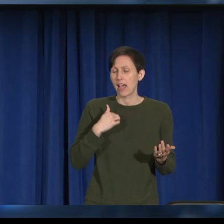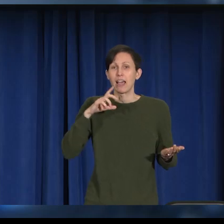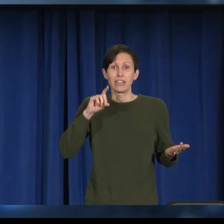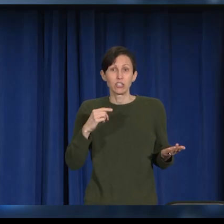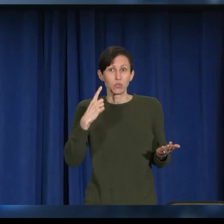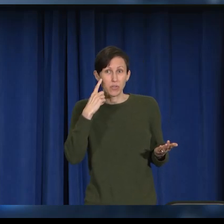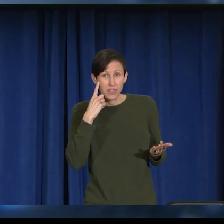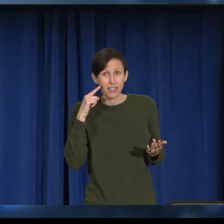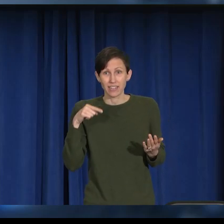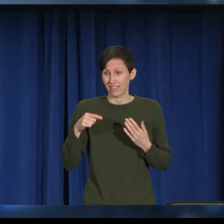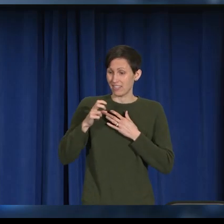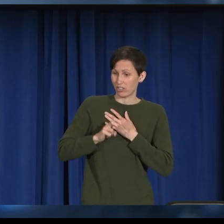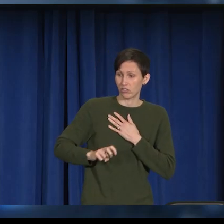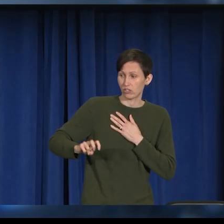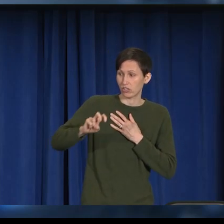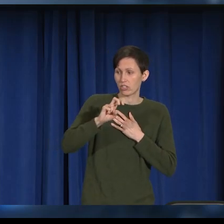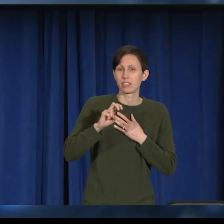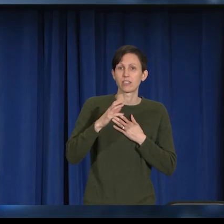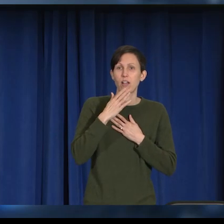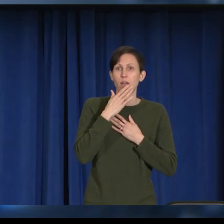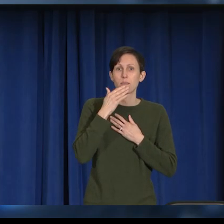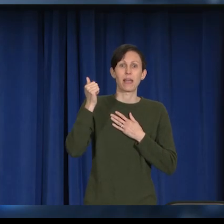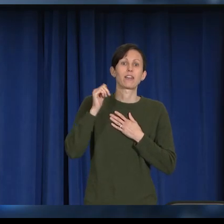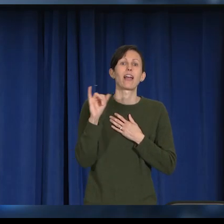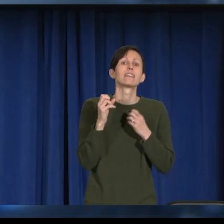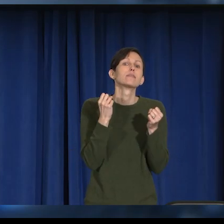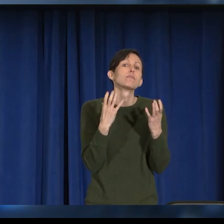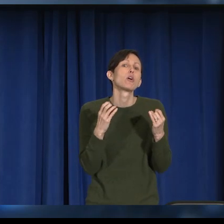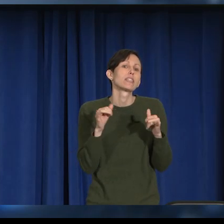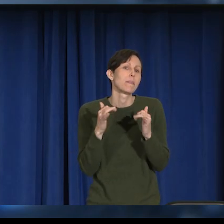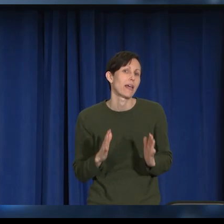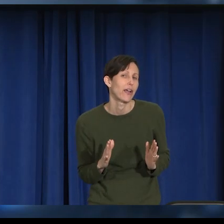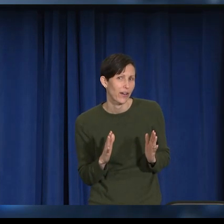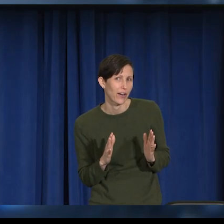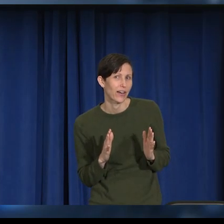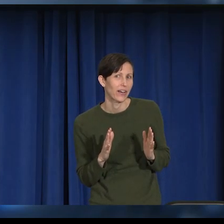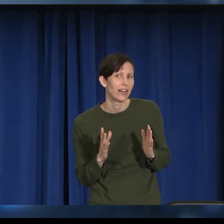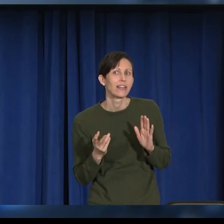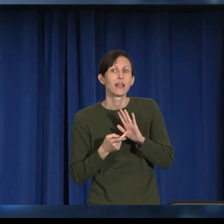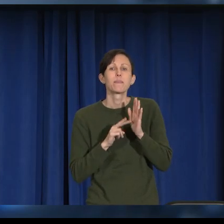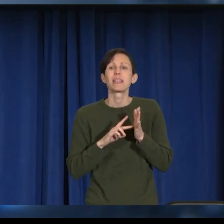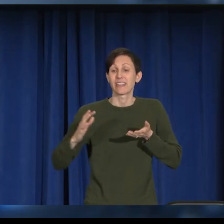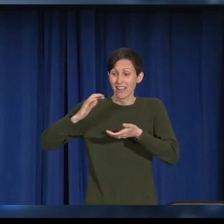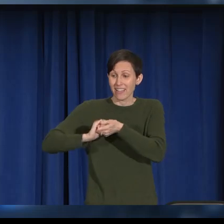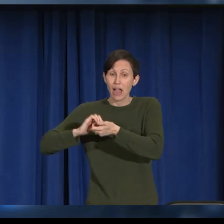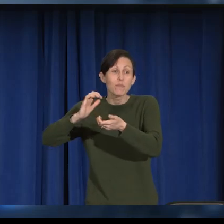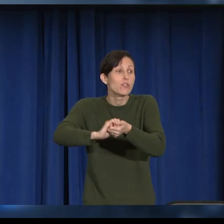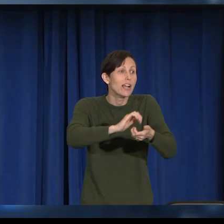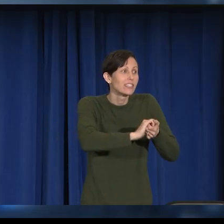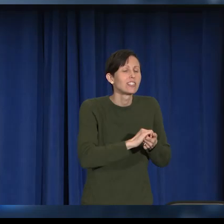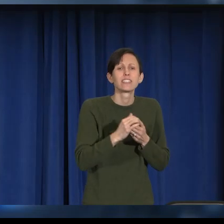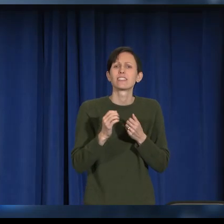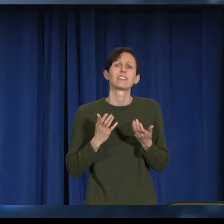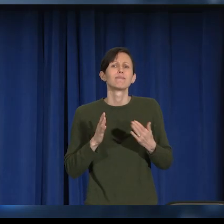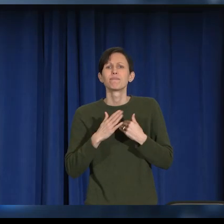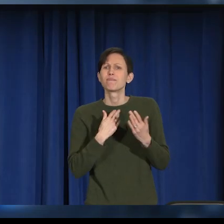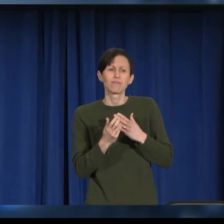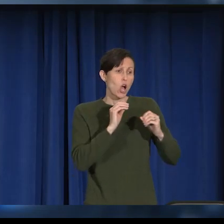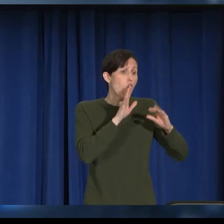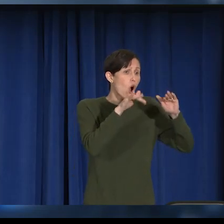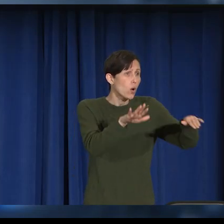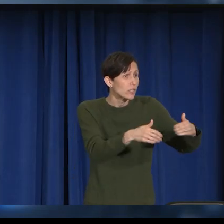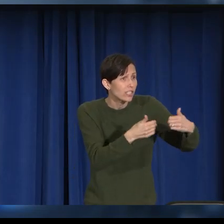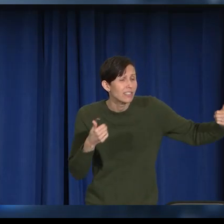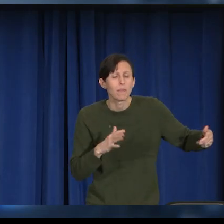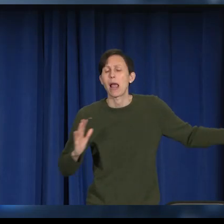think these journeys are better as multiplayer. And what I mean by that is these collaborations across oceans, across seas. I